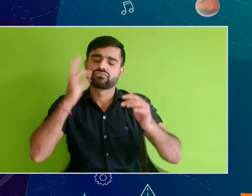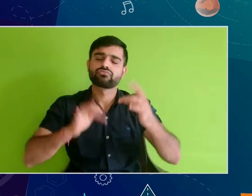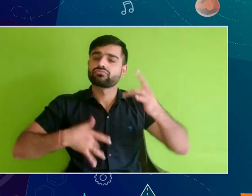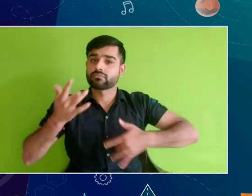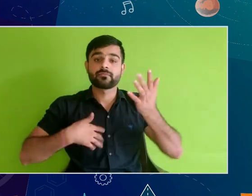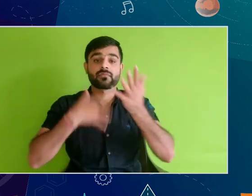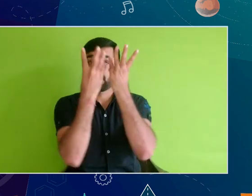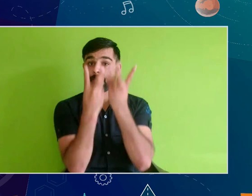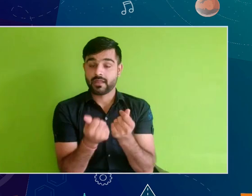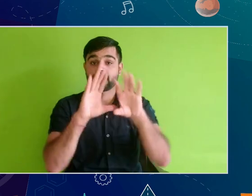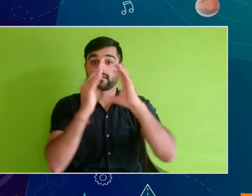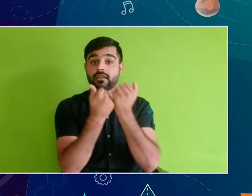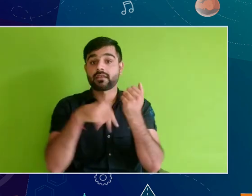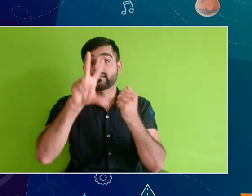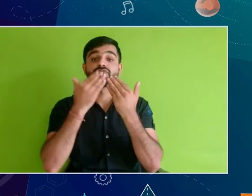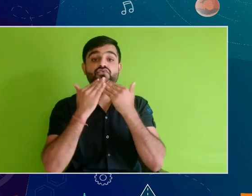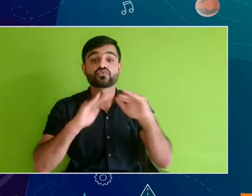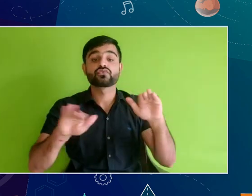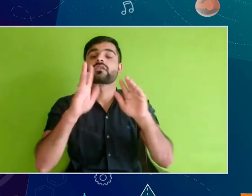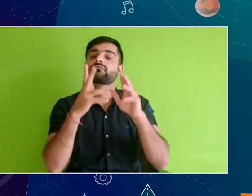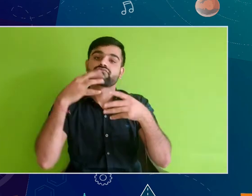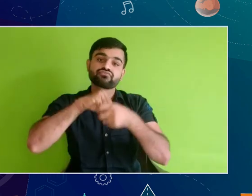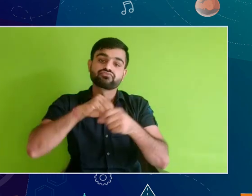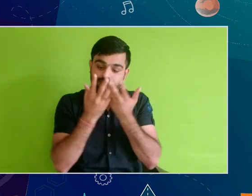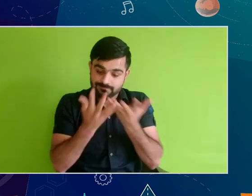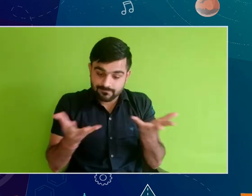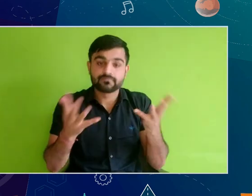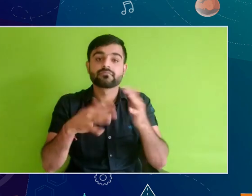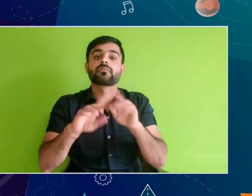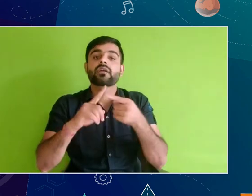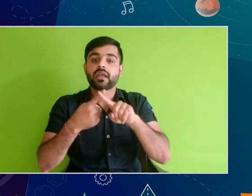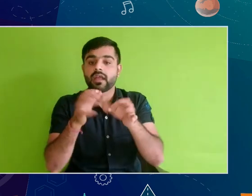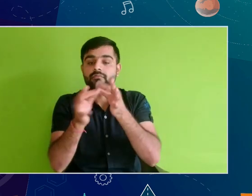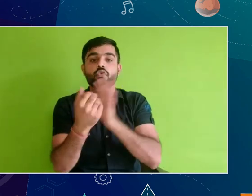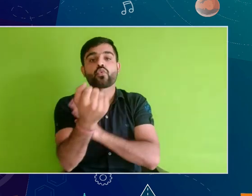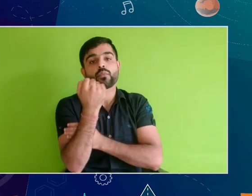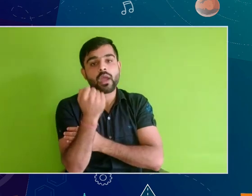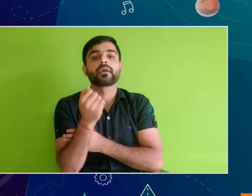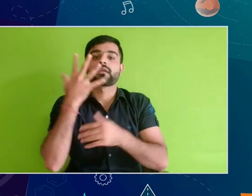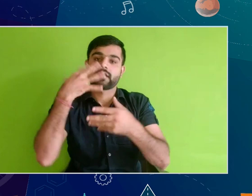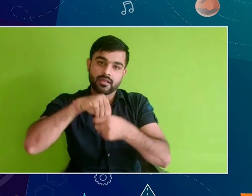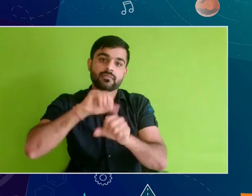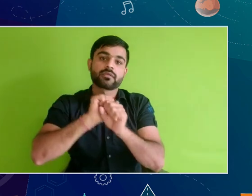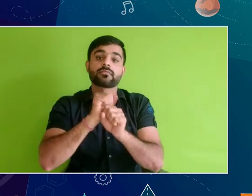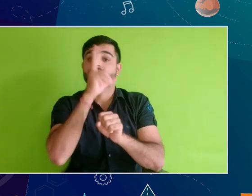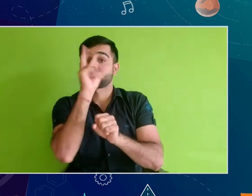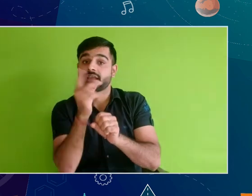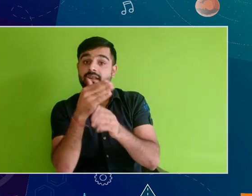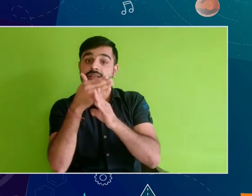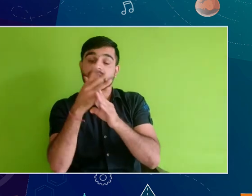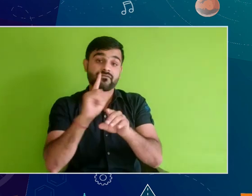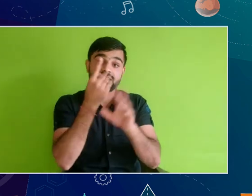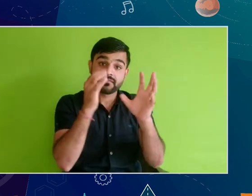8 students. There you will understand what equipment, exponents and powers. That will be also part second. If you miss the first one, you need to do the same.